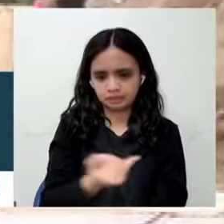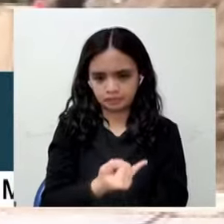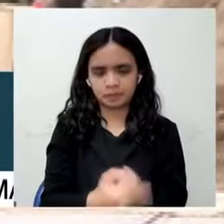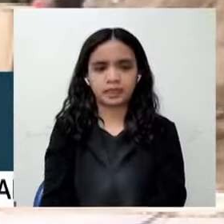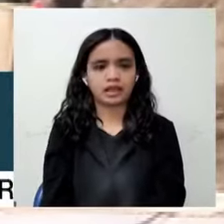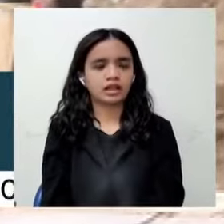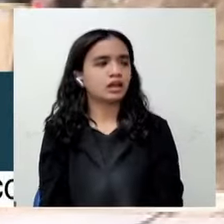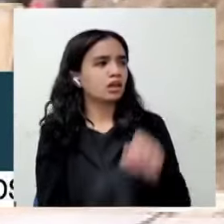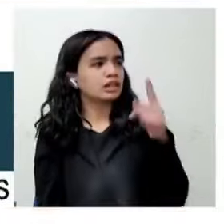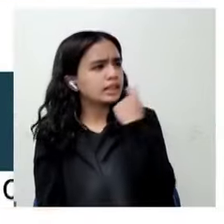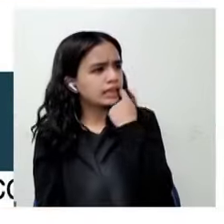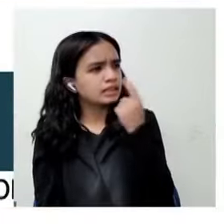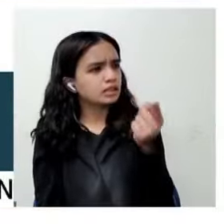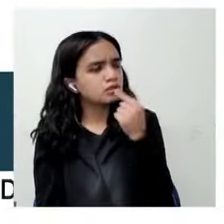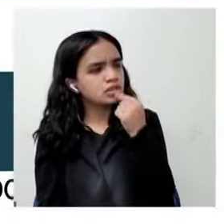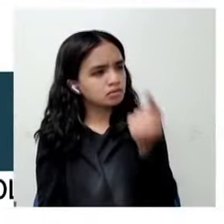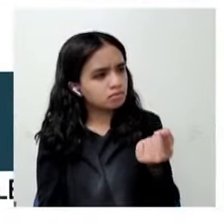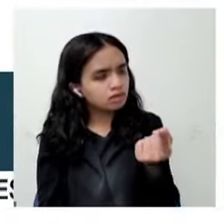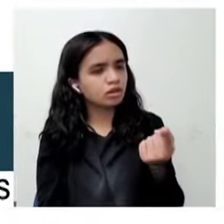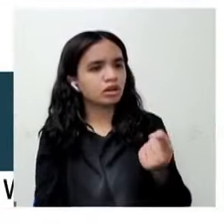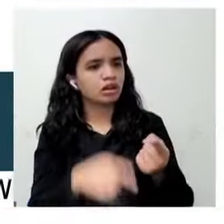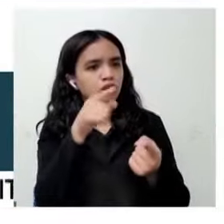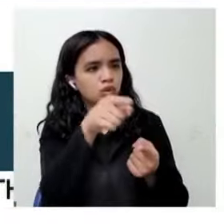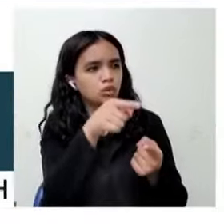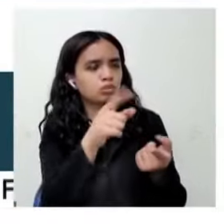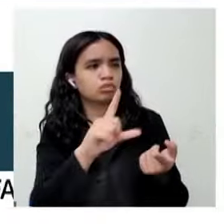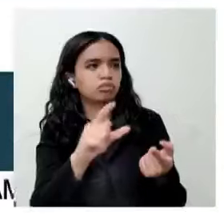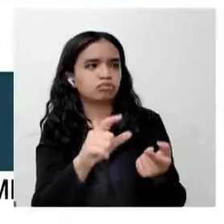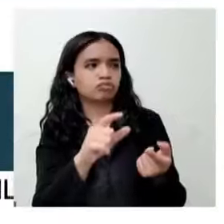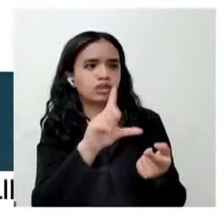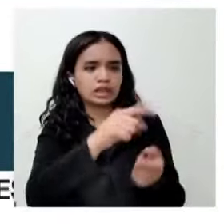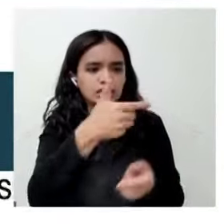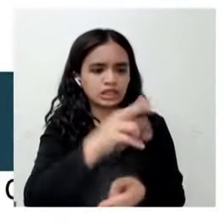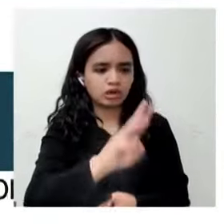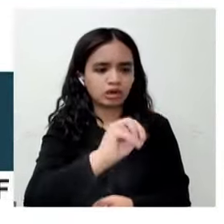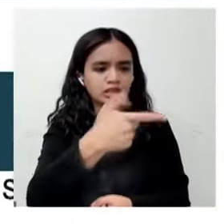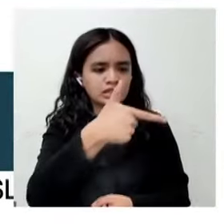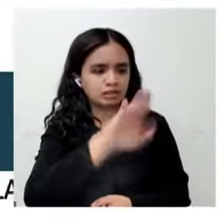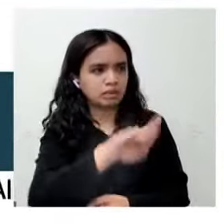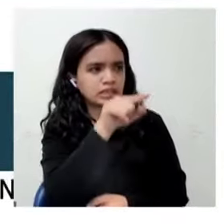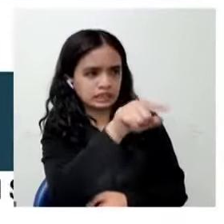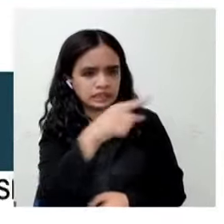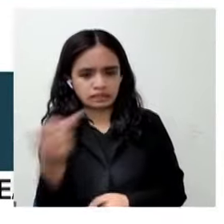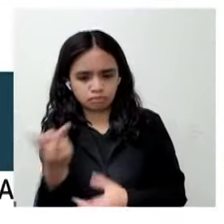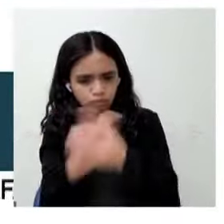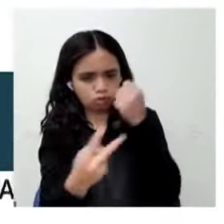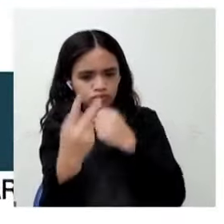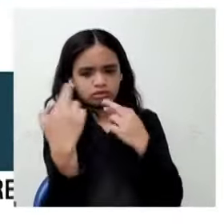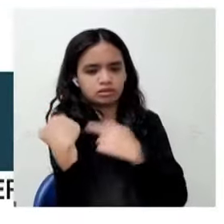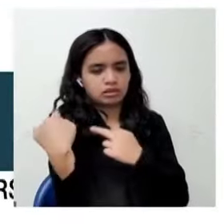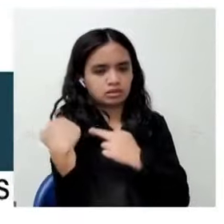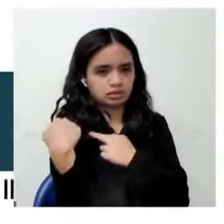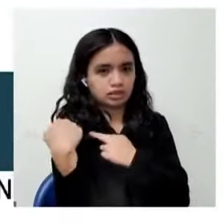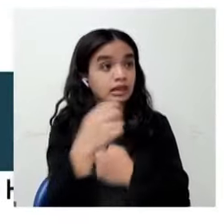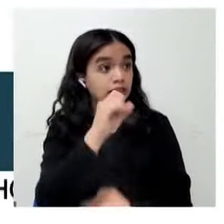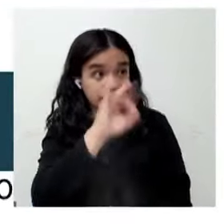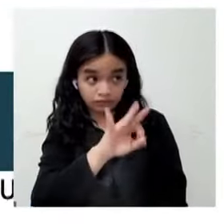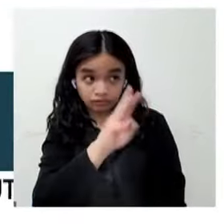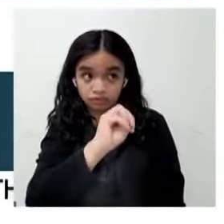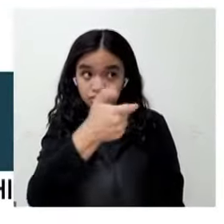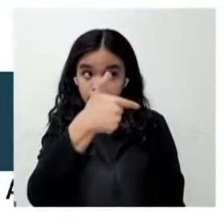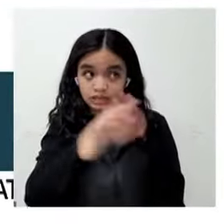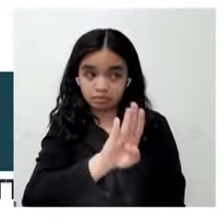ago, you said that ultimately you hold the LGU and the MGB responsible for this. If the MGB back in the